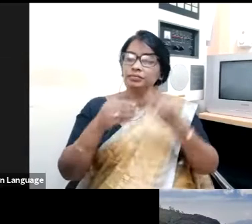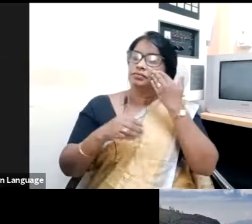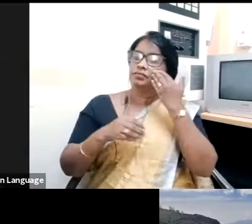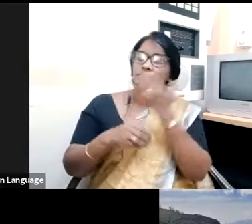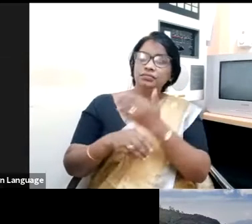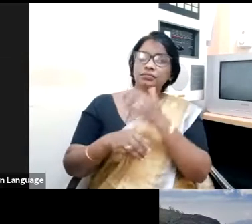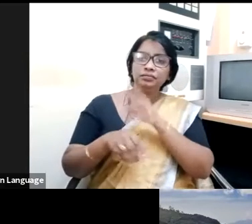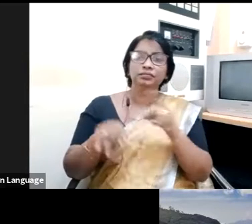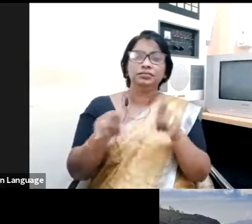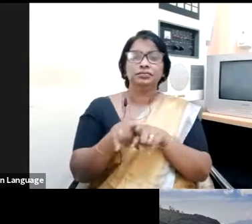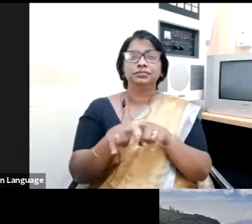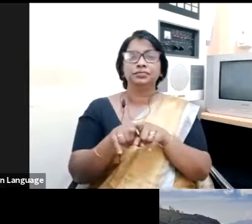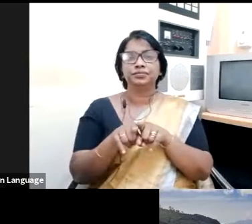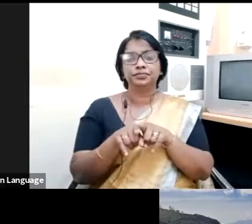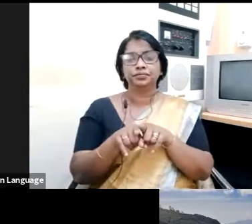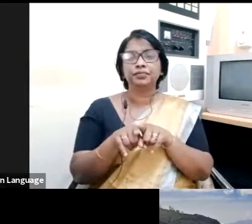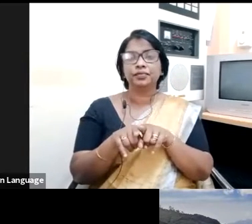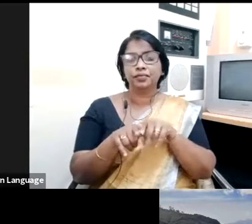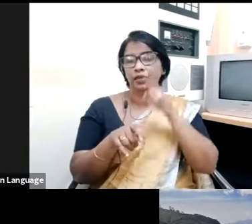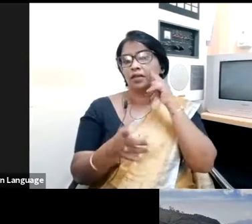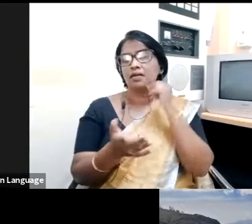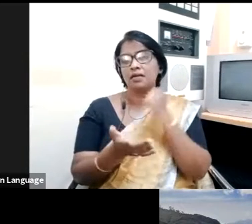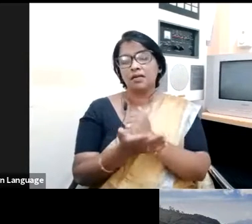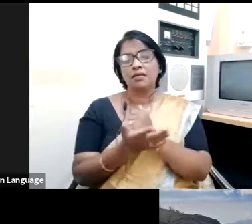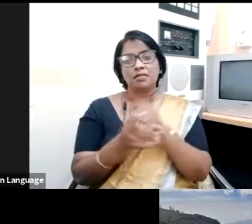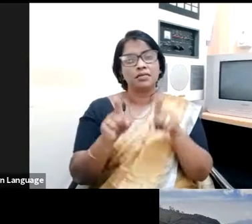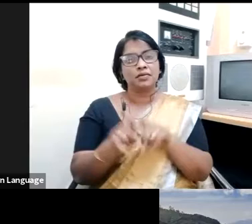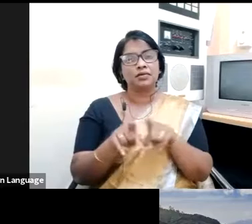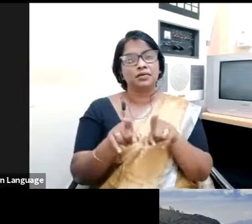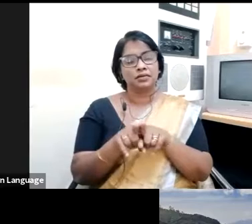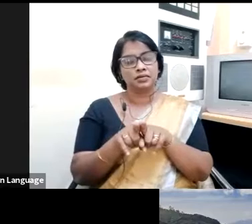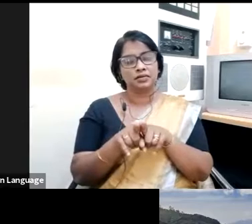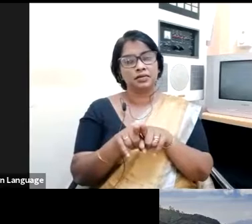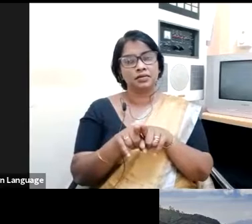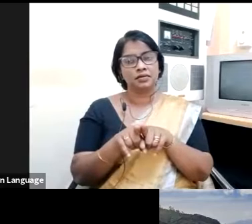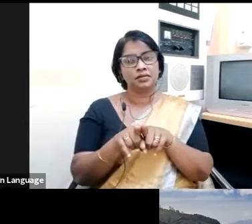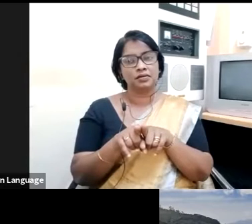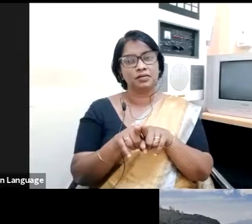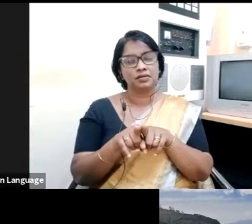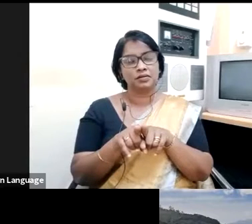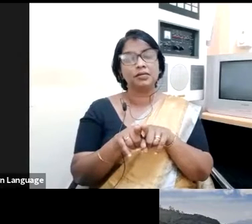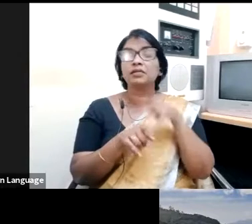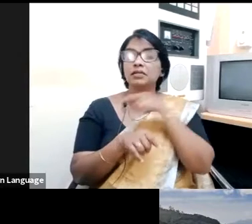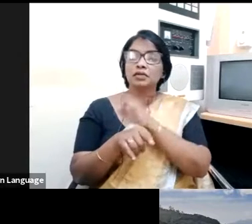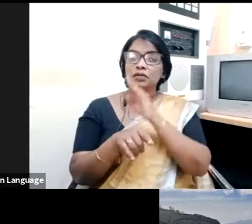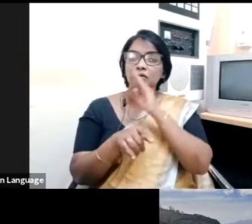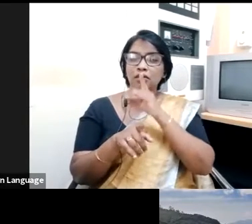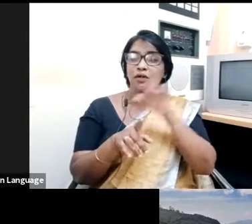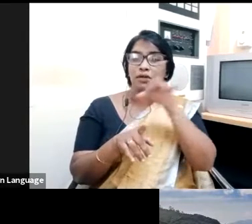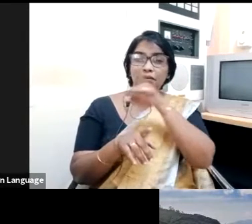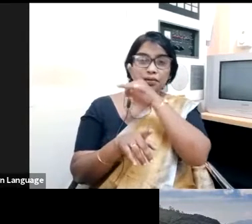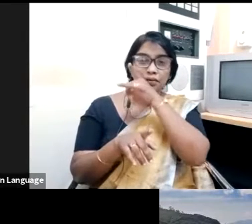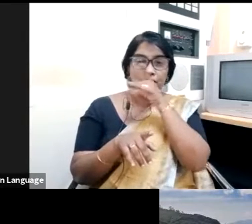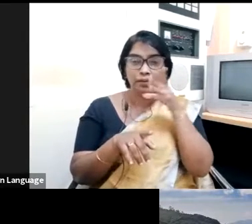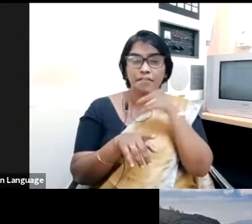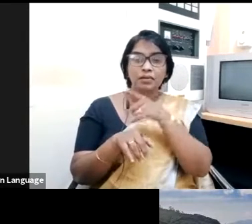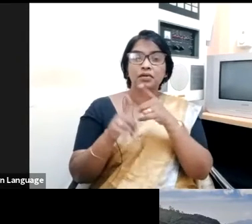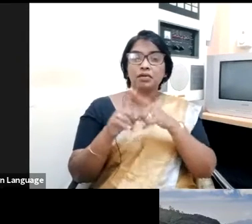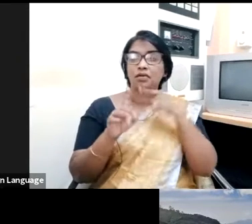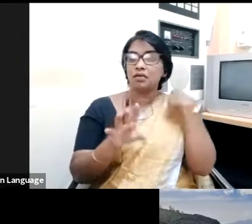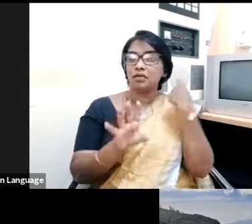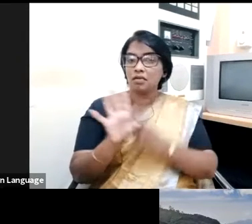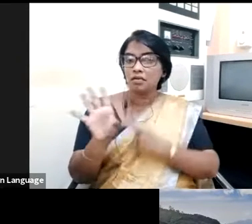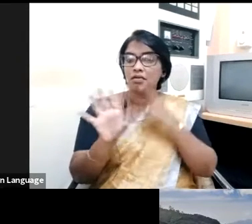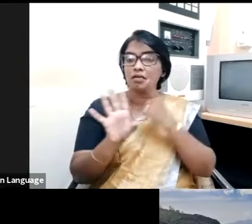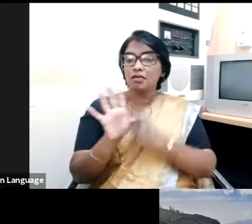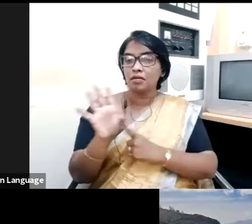difficult optimal climatic requirements like temperature, annual precipitation, pH values, and soil